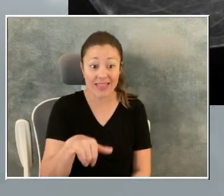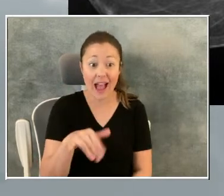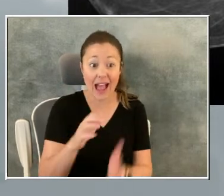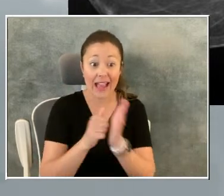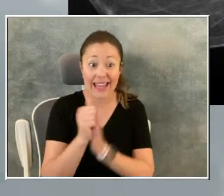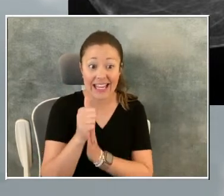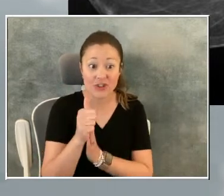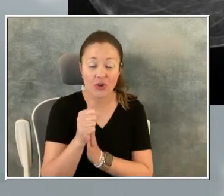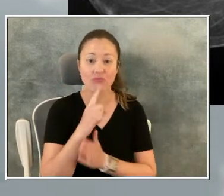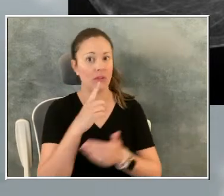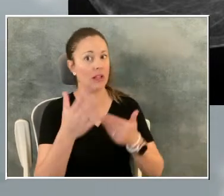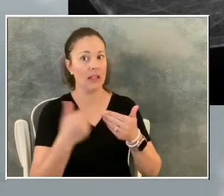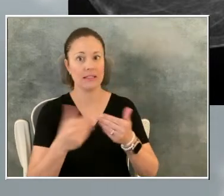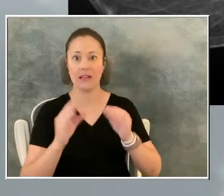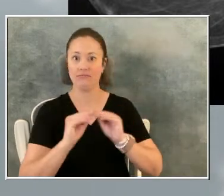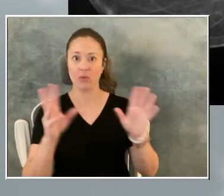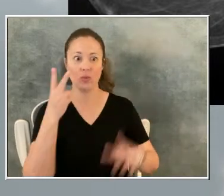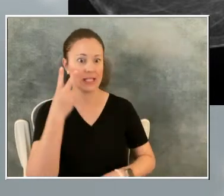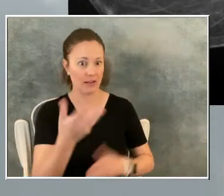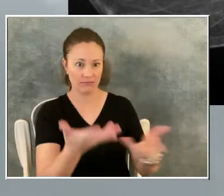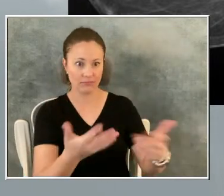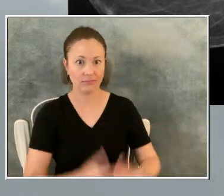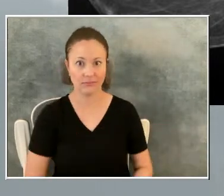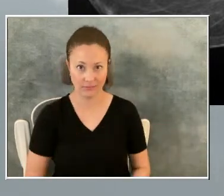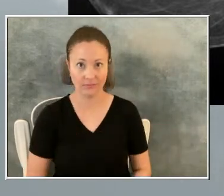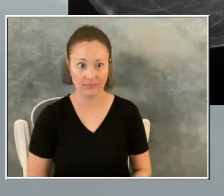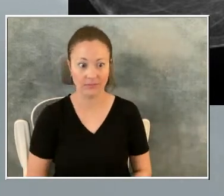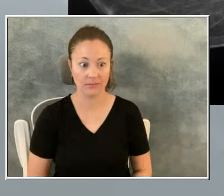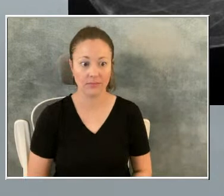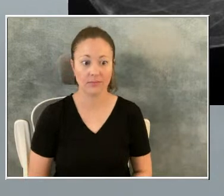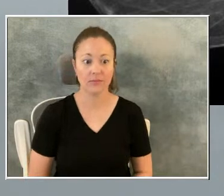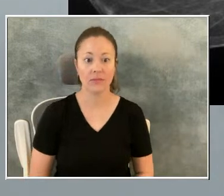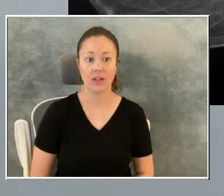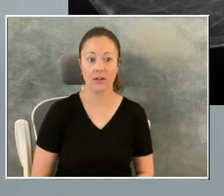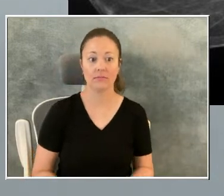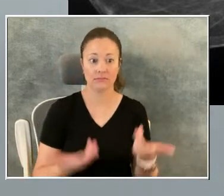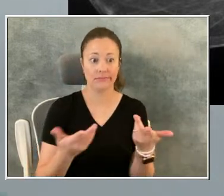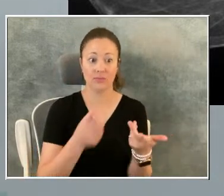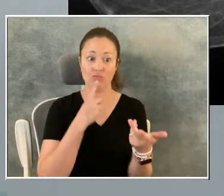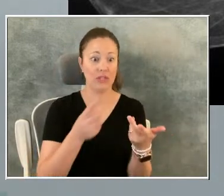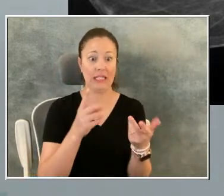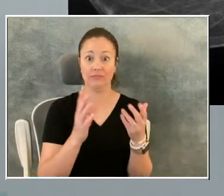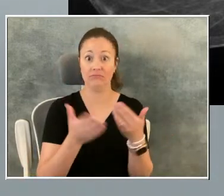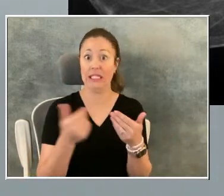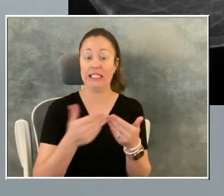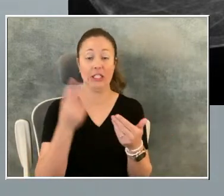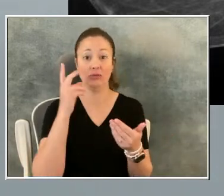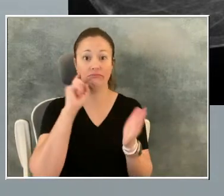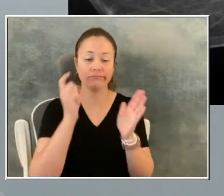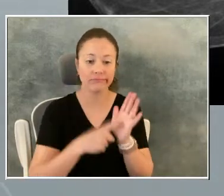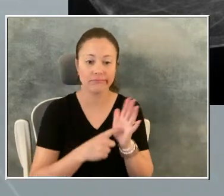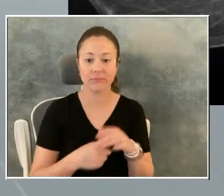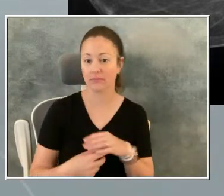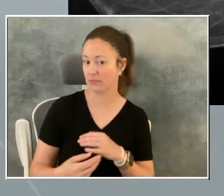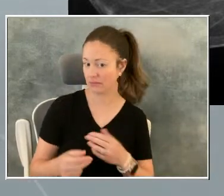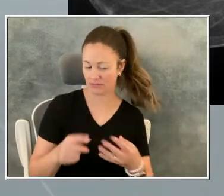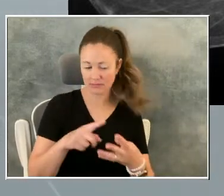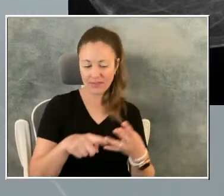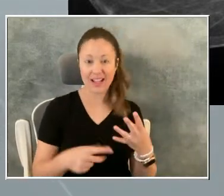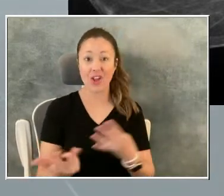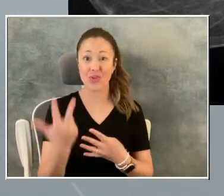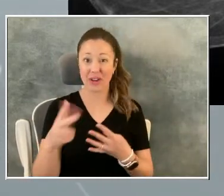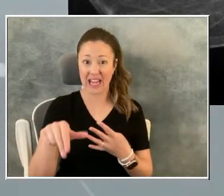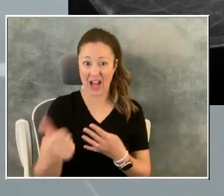to see for everyone. You know, in a fatty breast tissue, it's just far easier. Those 3 other patients on